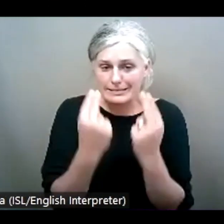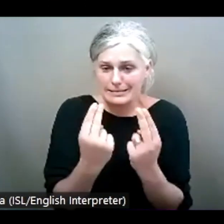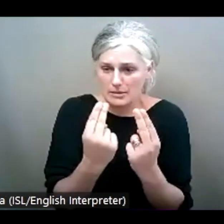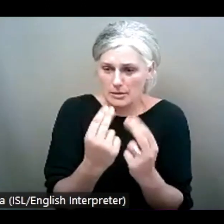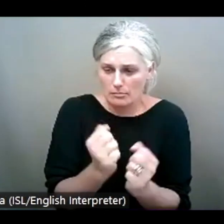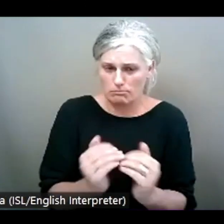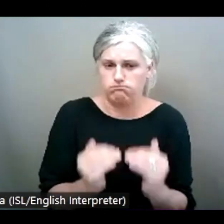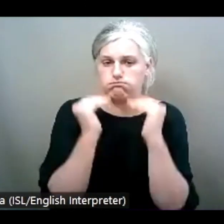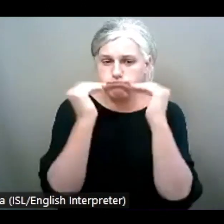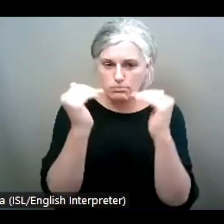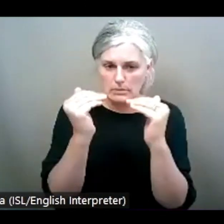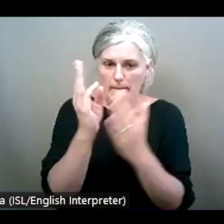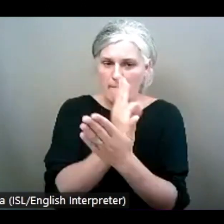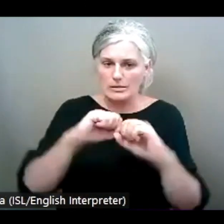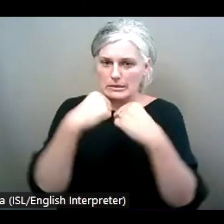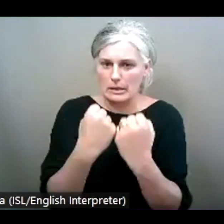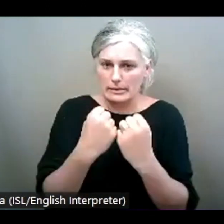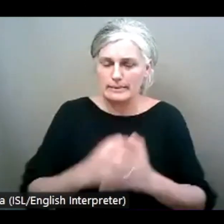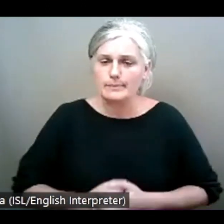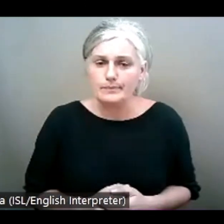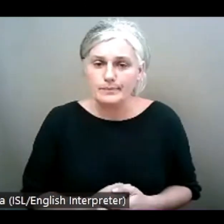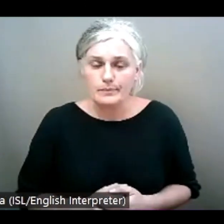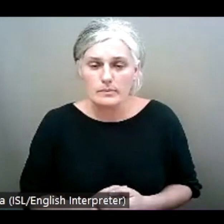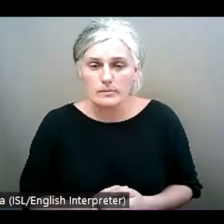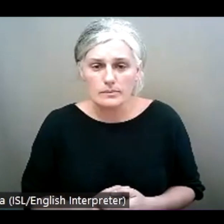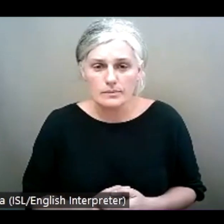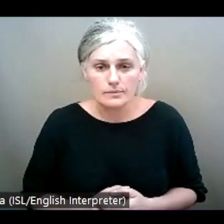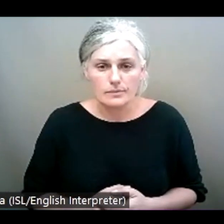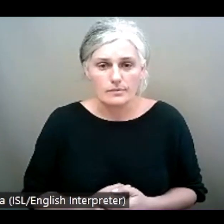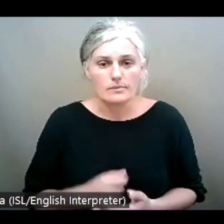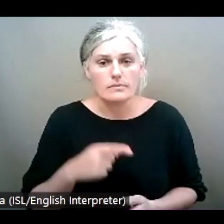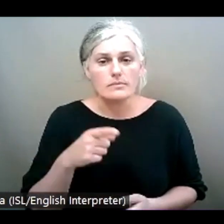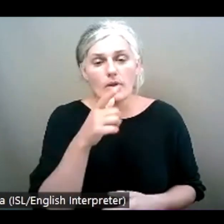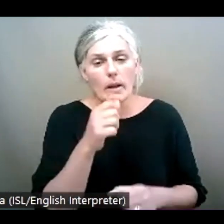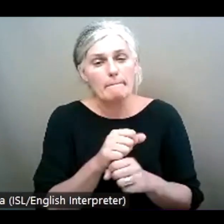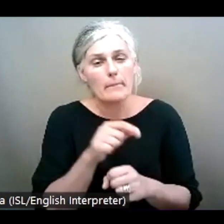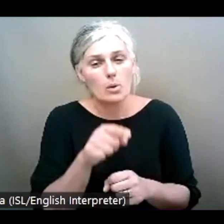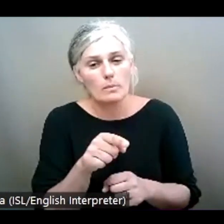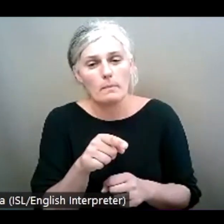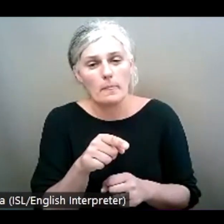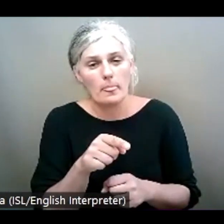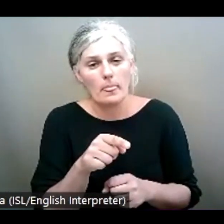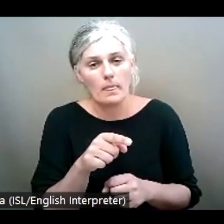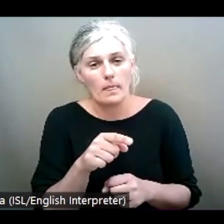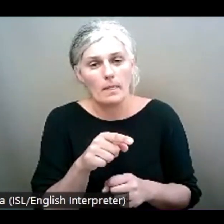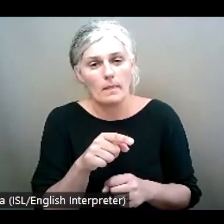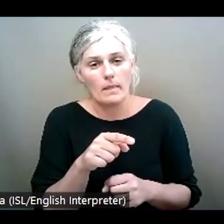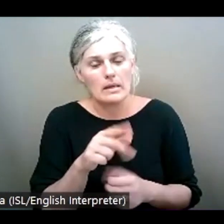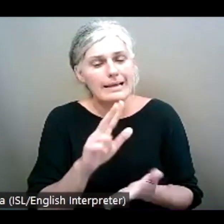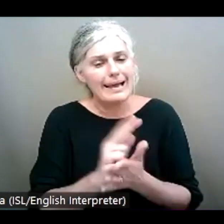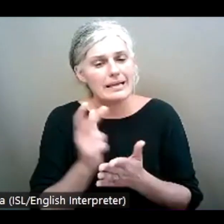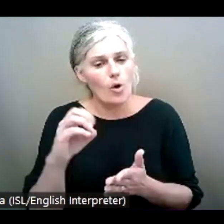it's to benefit everyone. And Paul, just on the second, just on that point, this is the 18th of October.